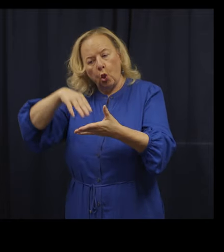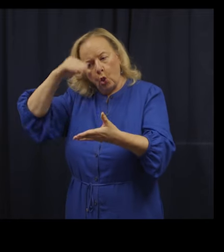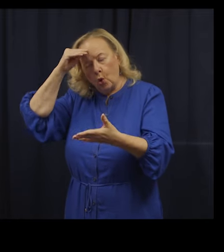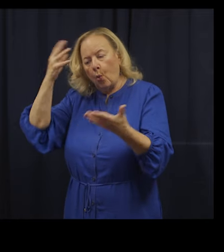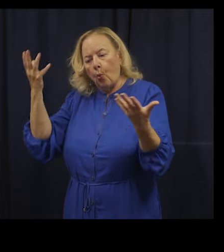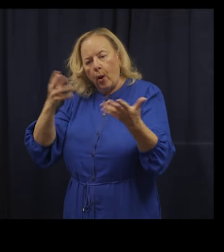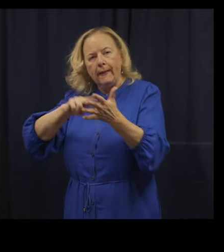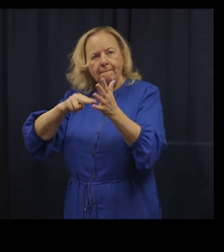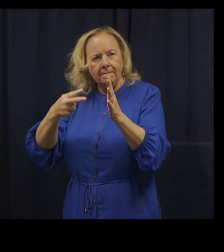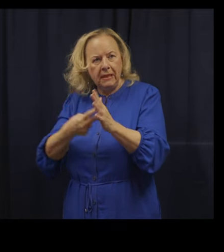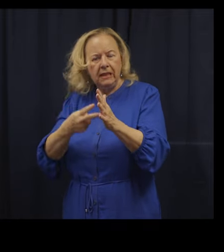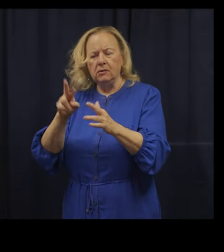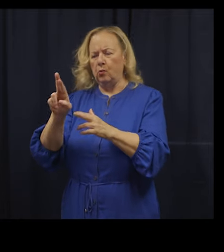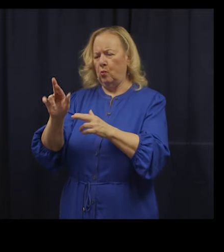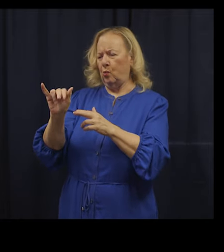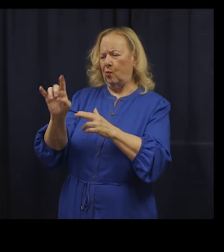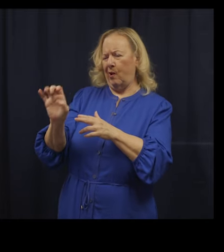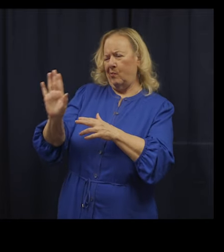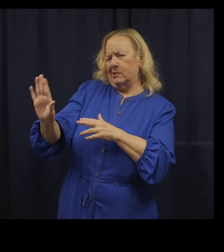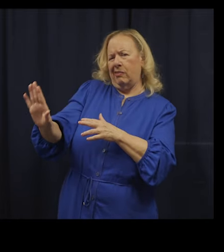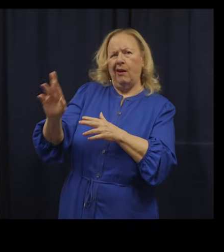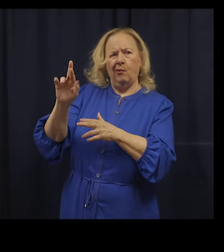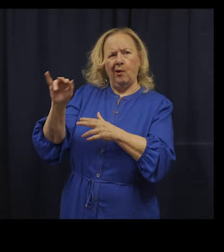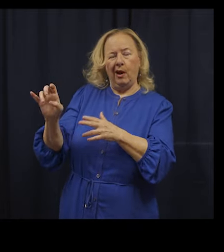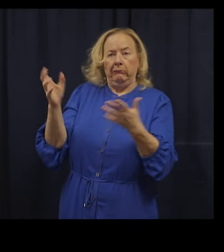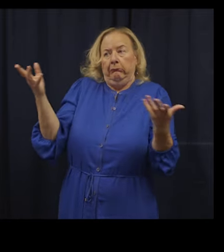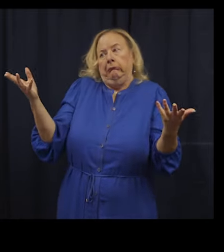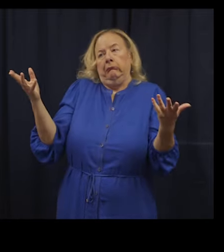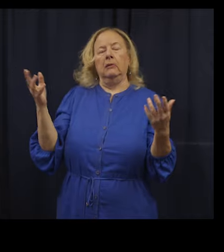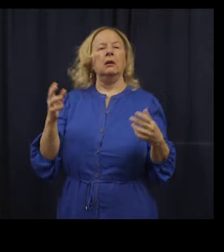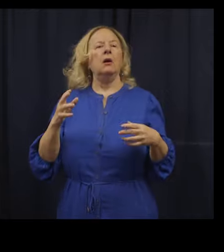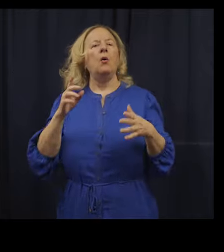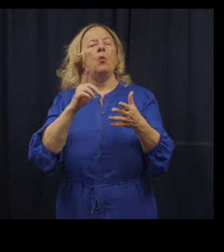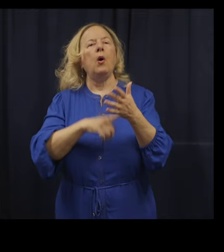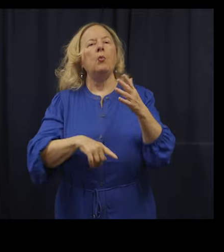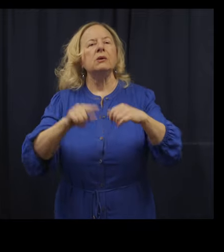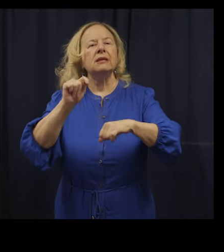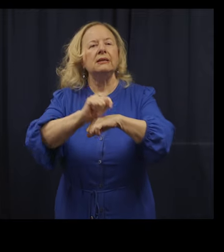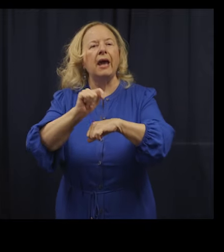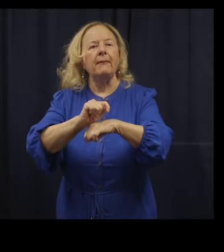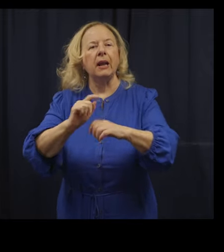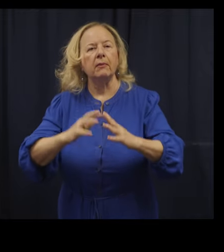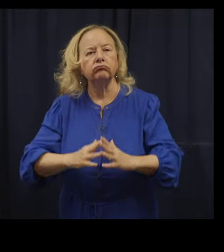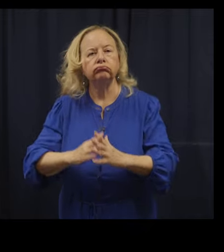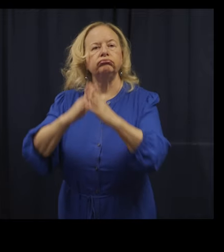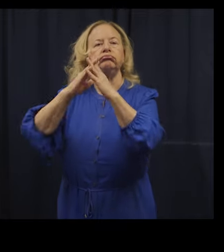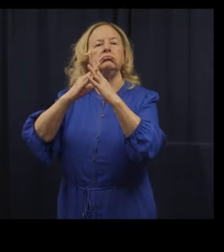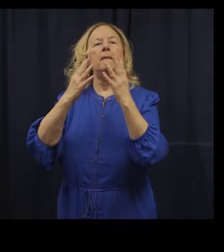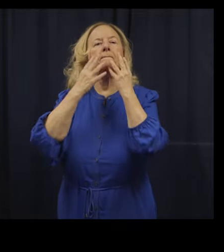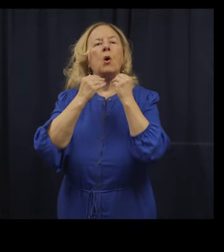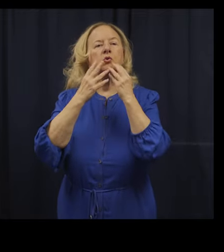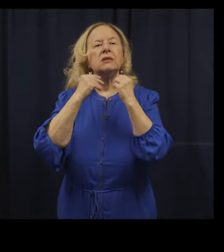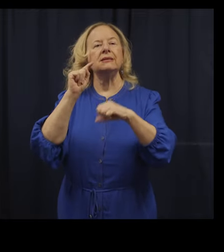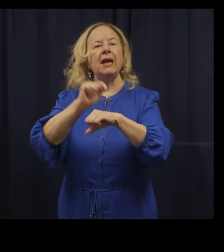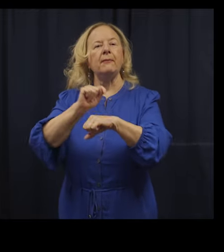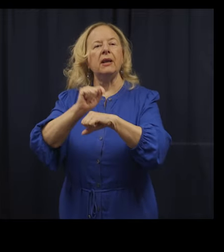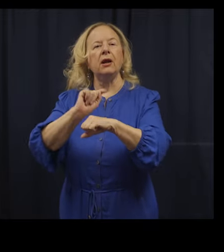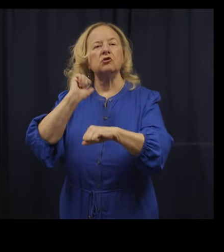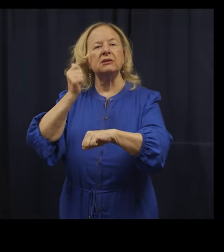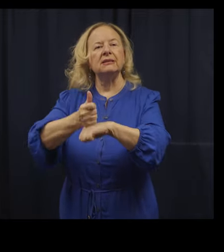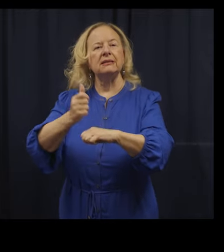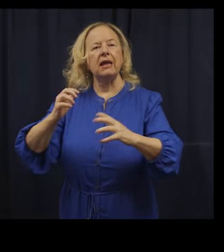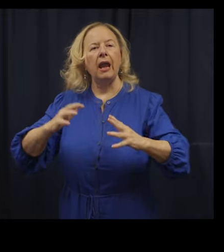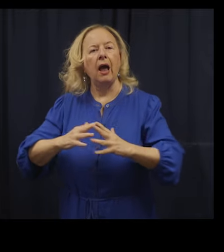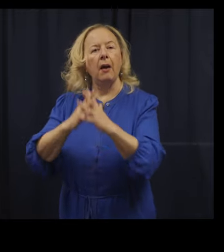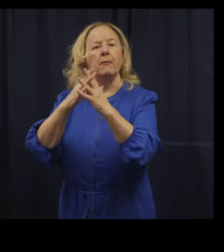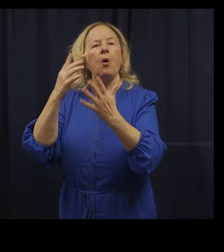Now, what day was the tabernacle reared up? Moses' tabernacle. Does anybody remember